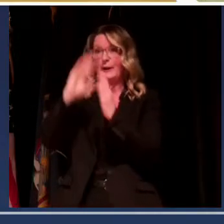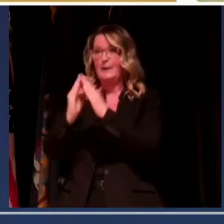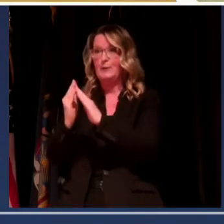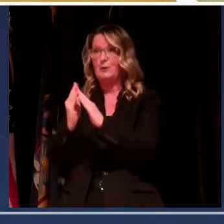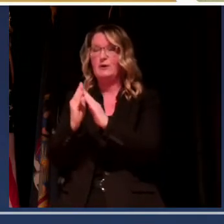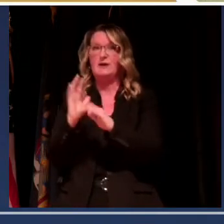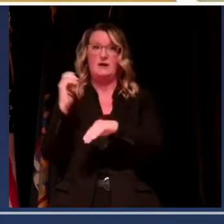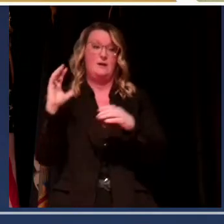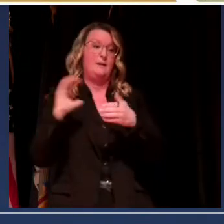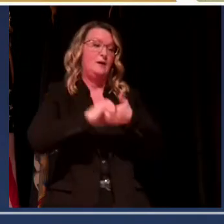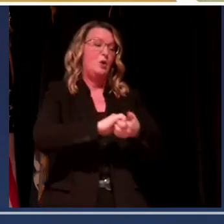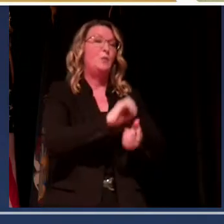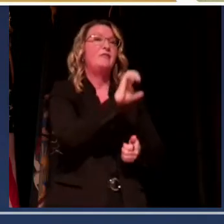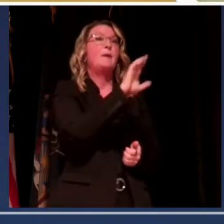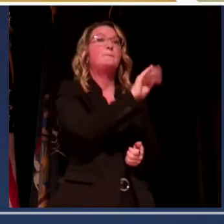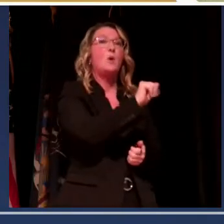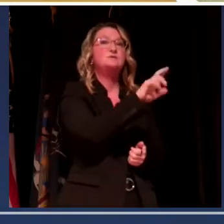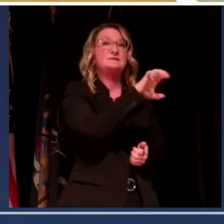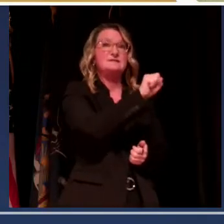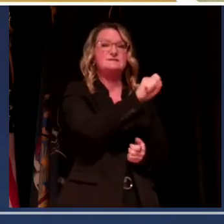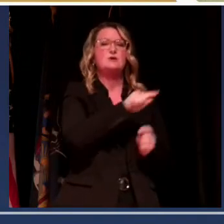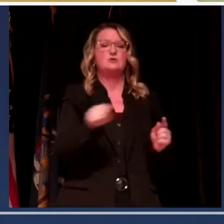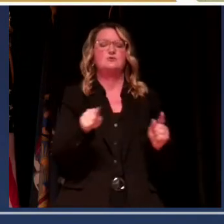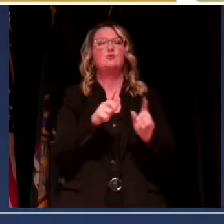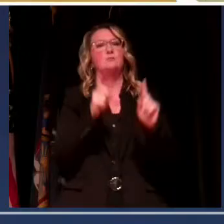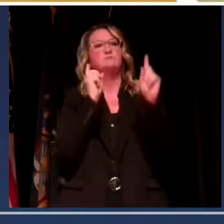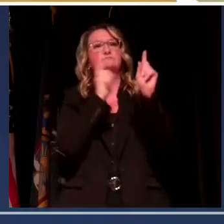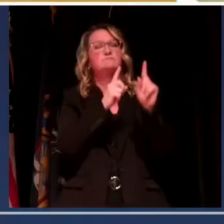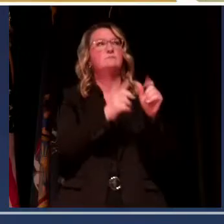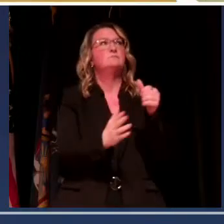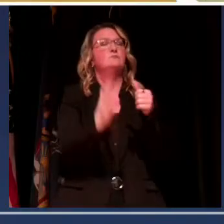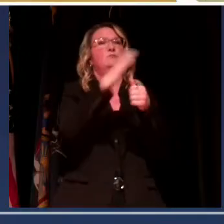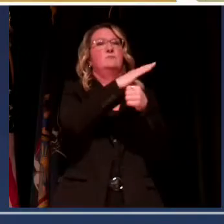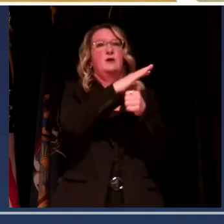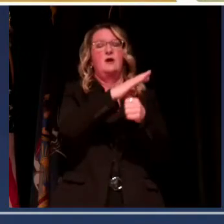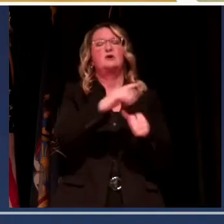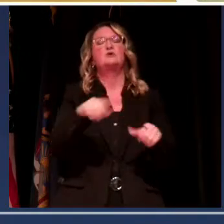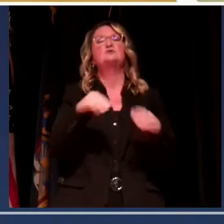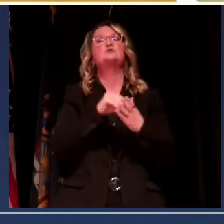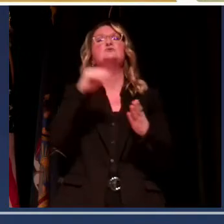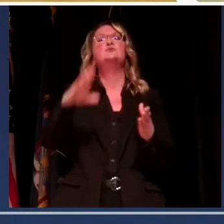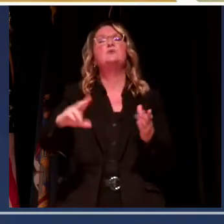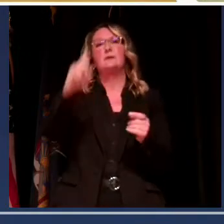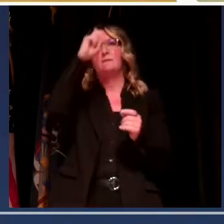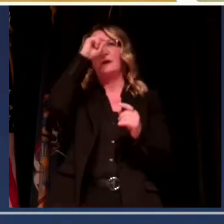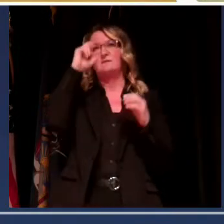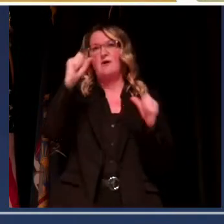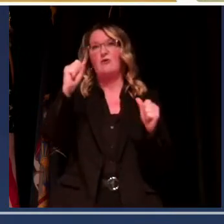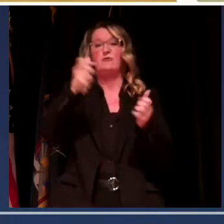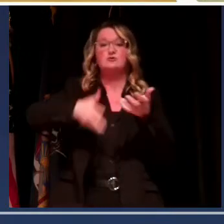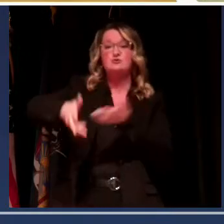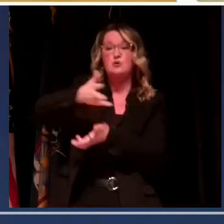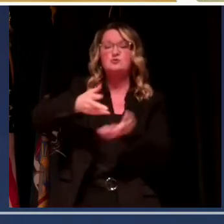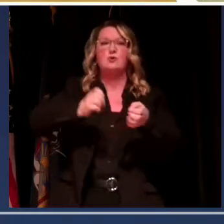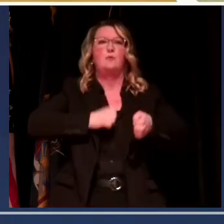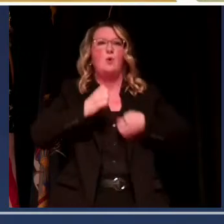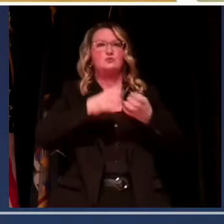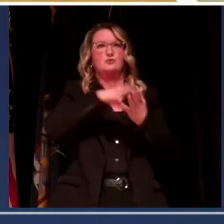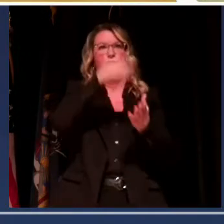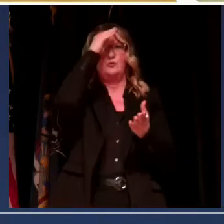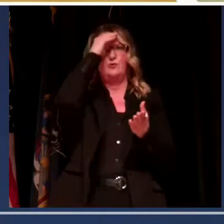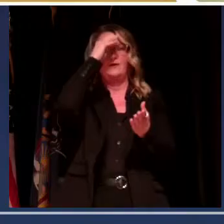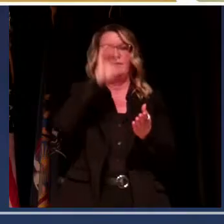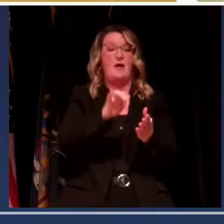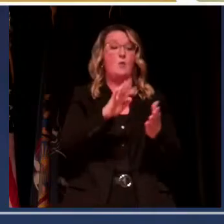One BOCES to prioritize student mental health and social emotional learning. It is comprised of Erie County